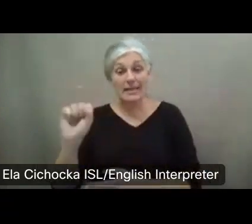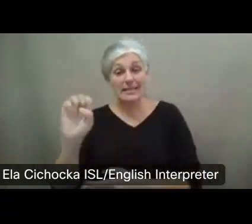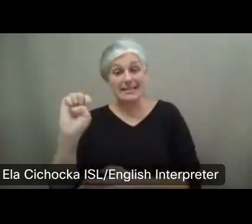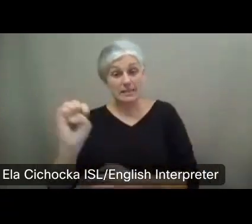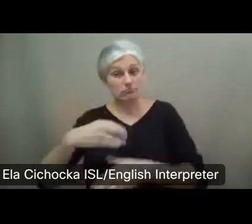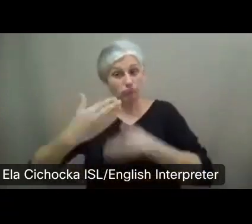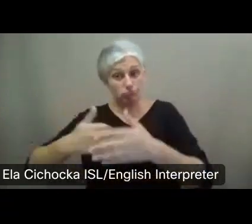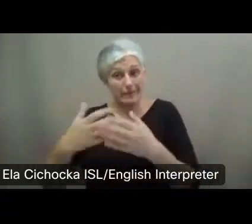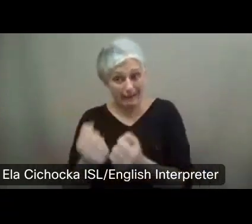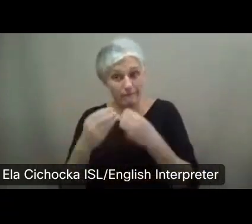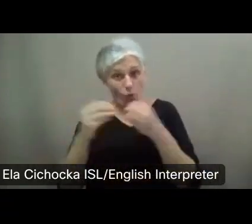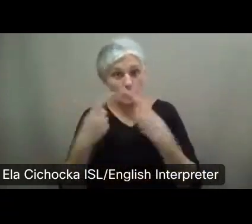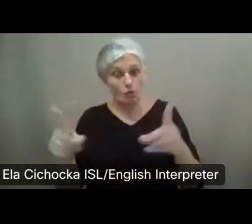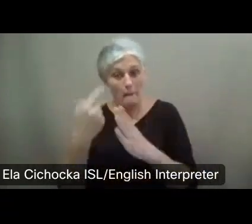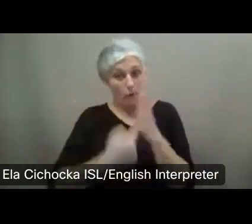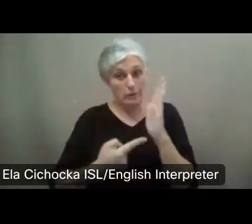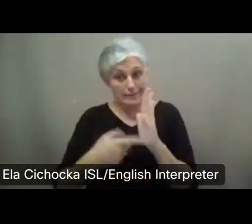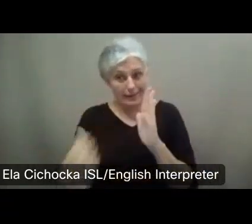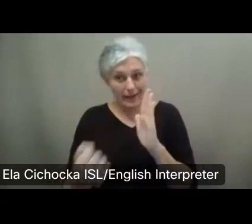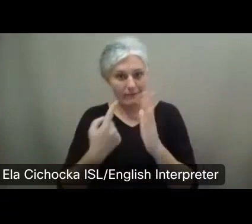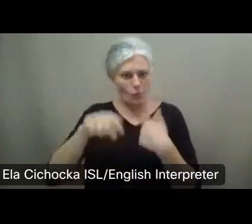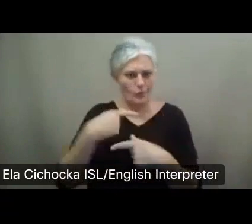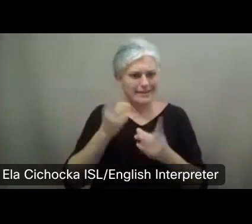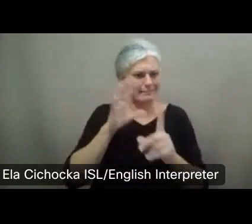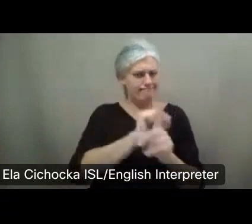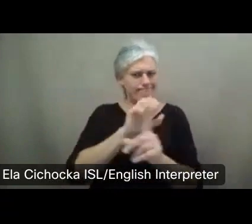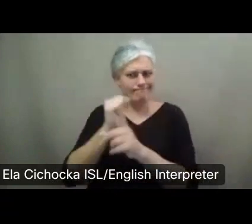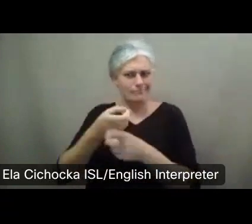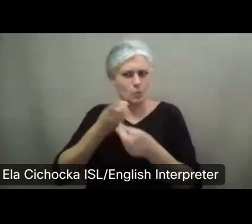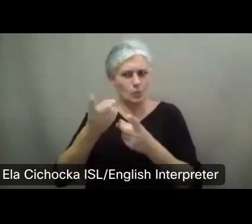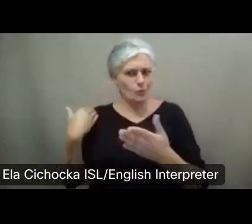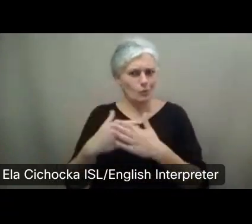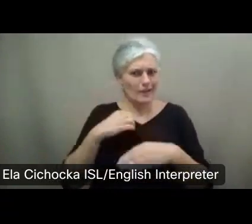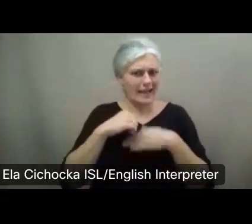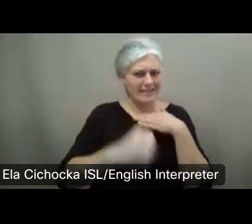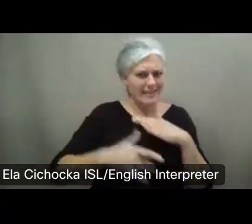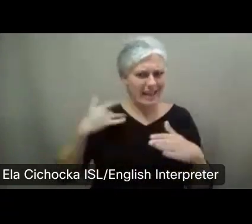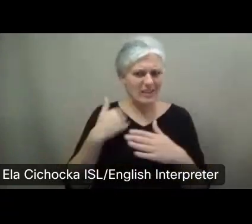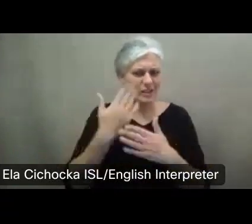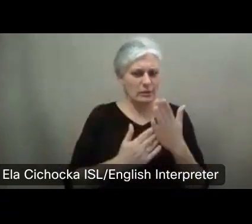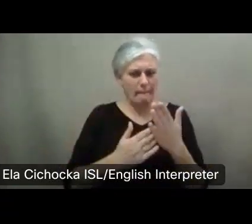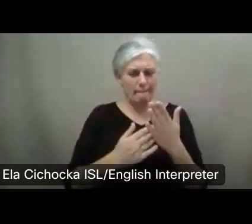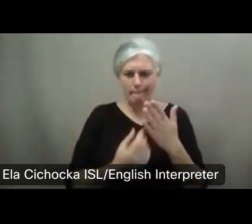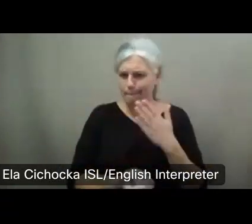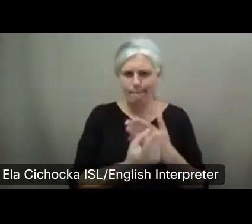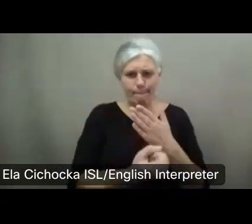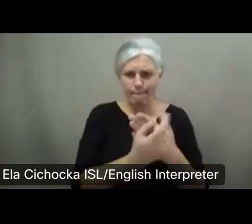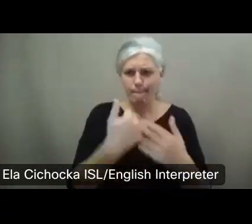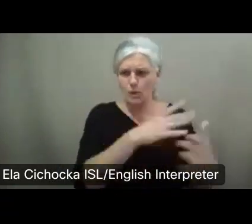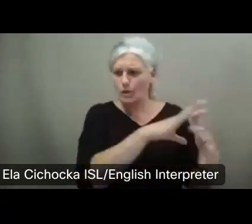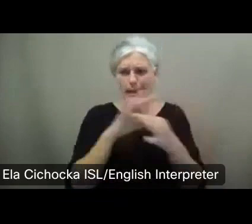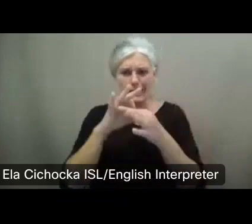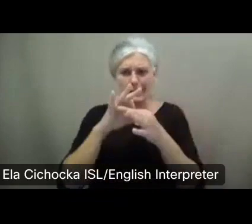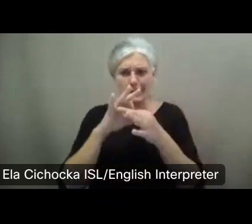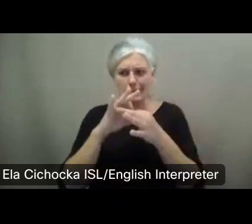open disclosure policy, we've seen in the work that we do that there are those inconsistencies around application of the policy. And